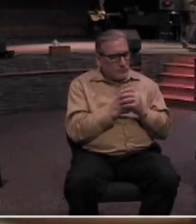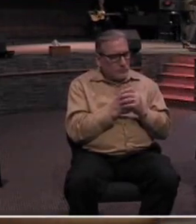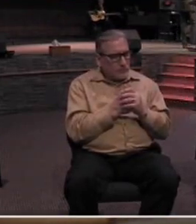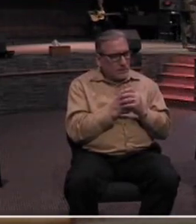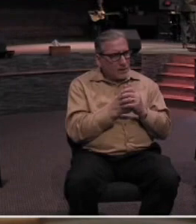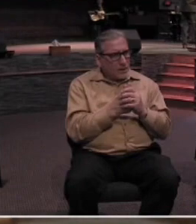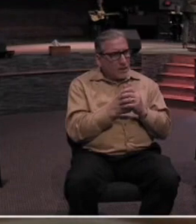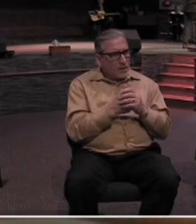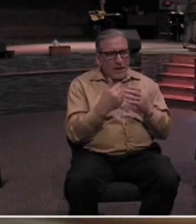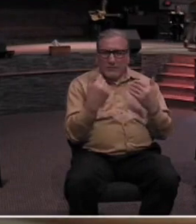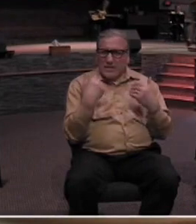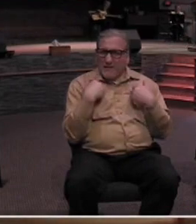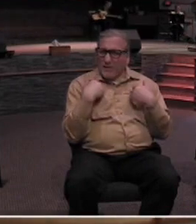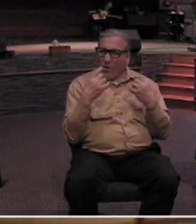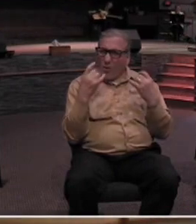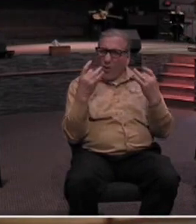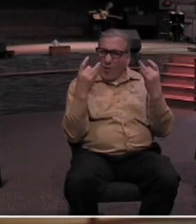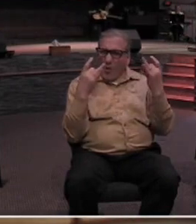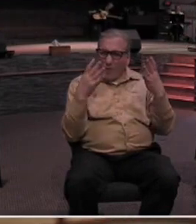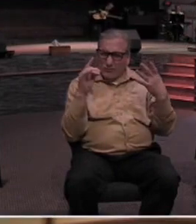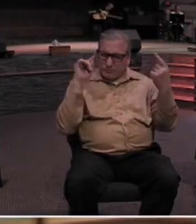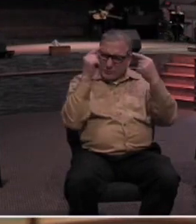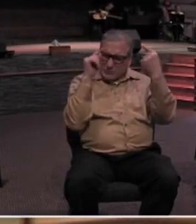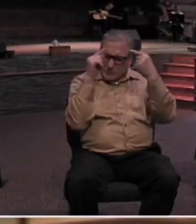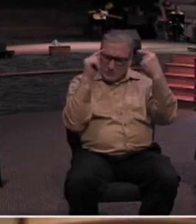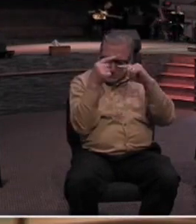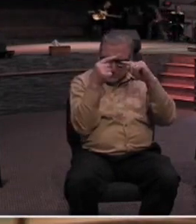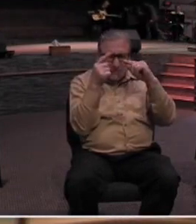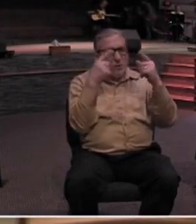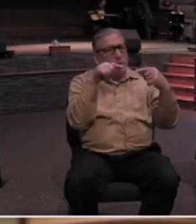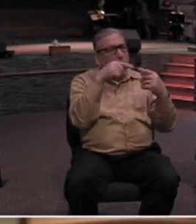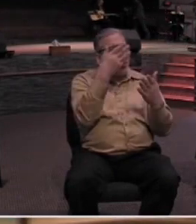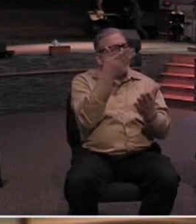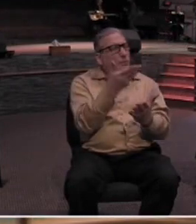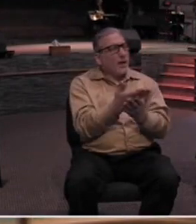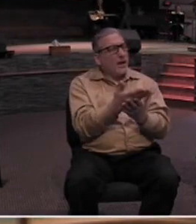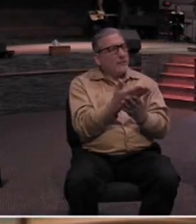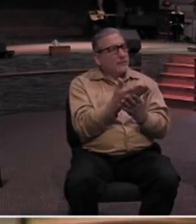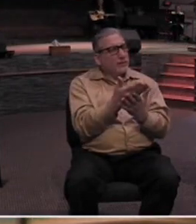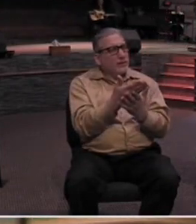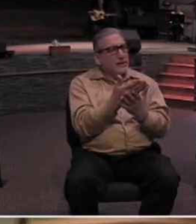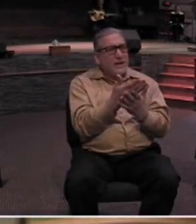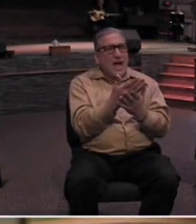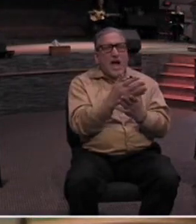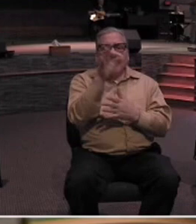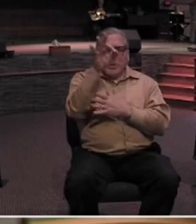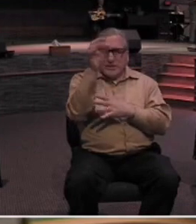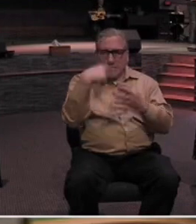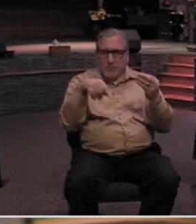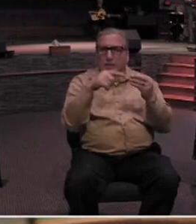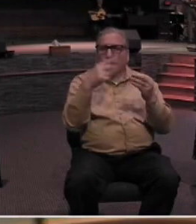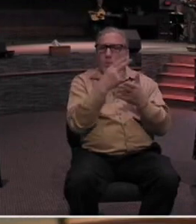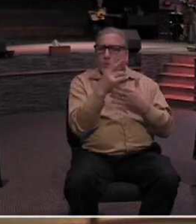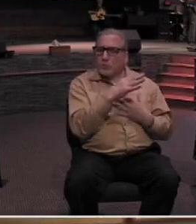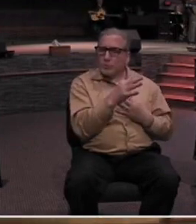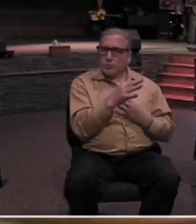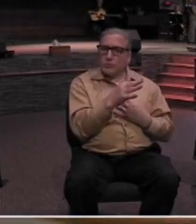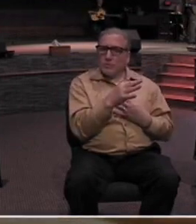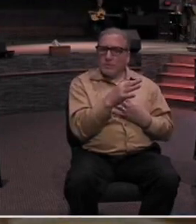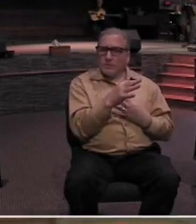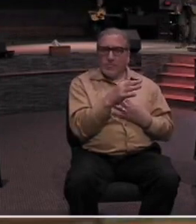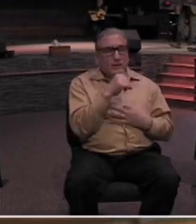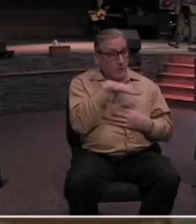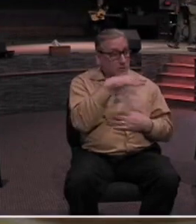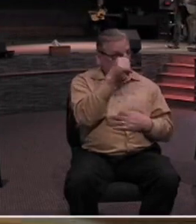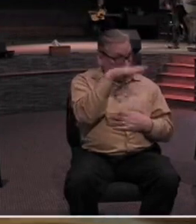just terrible migraine headaches. And so when I got there, all I did was preach about the Holy Ghost. And ladies and